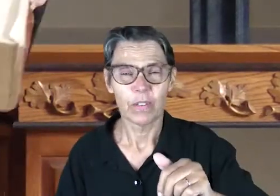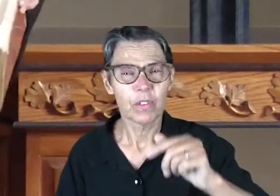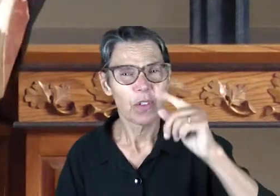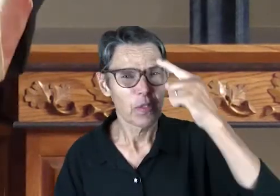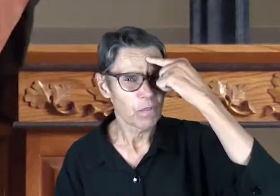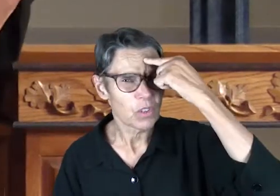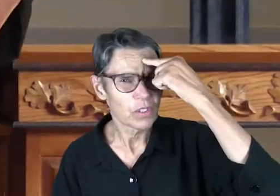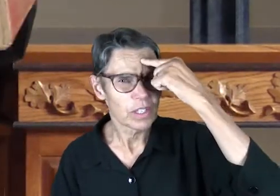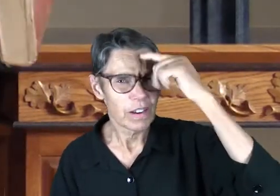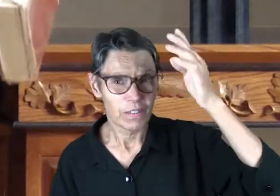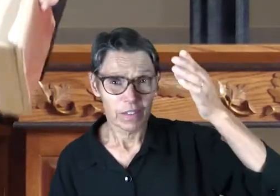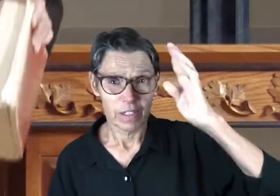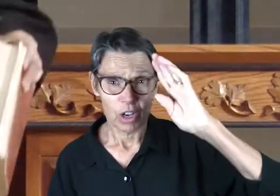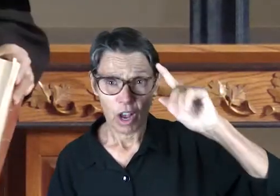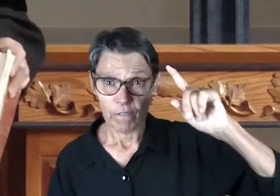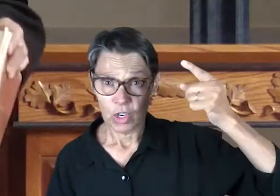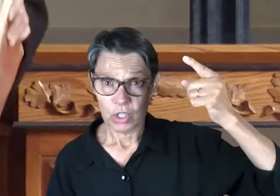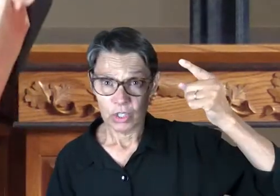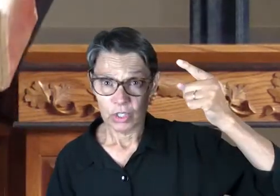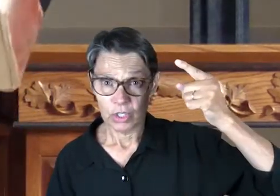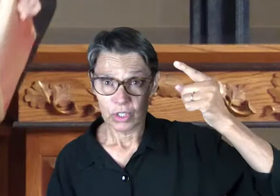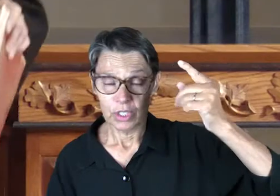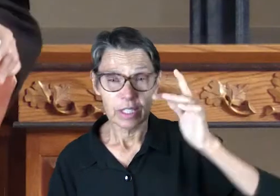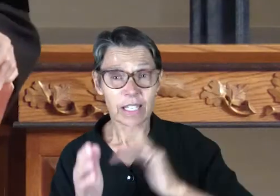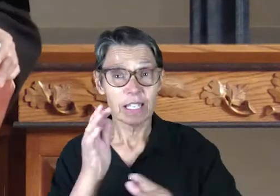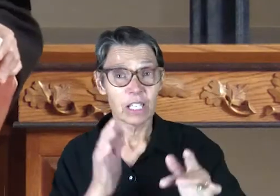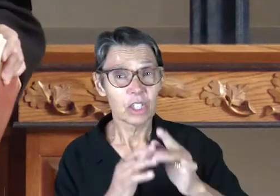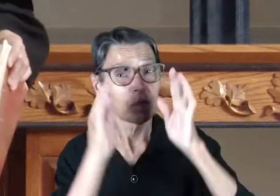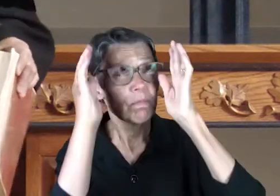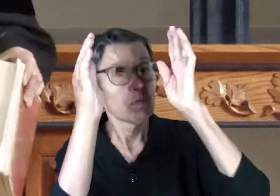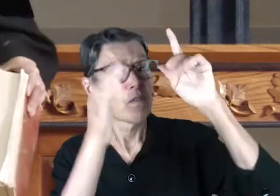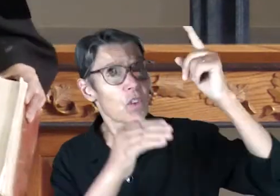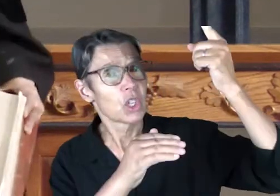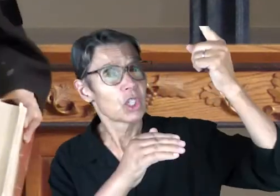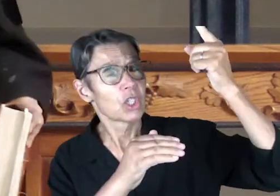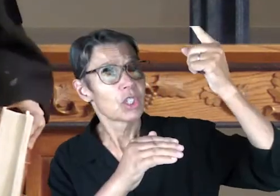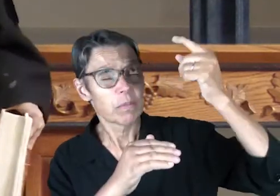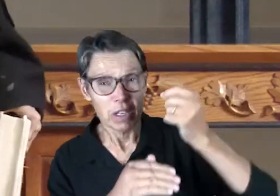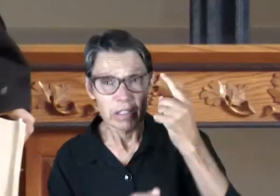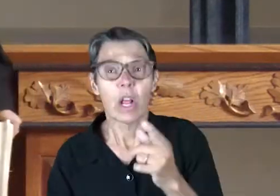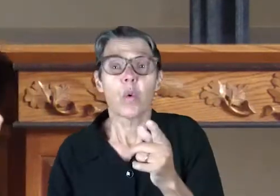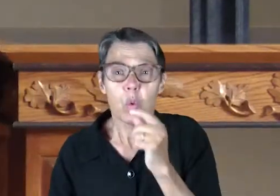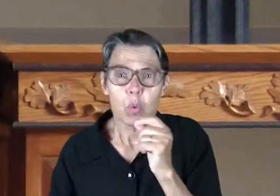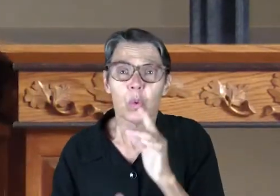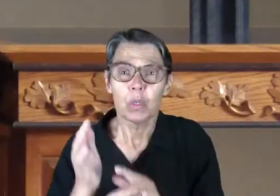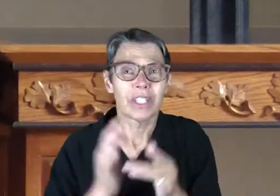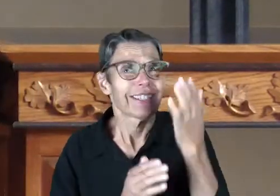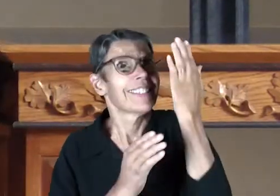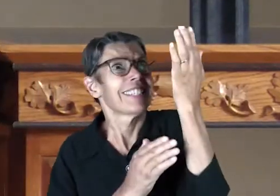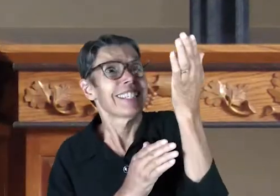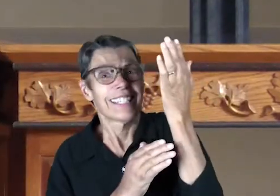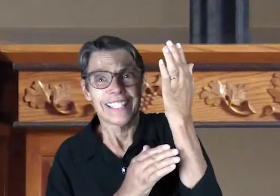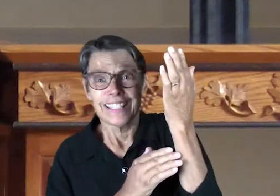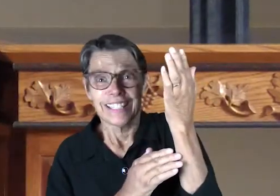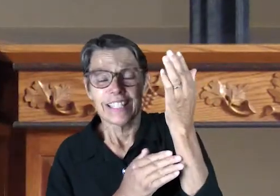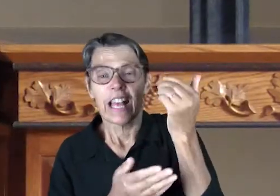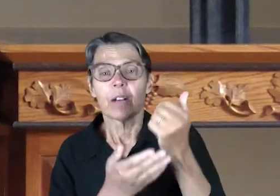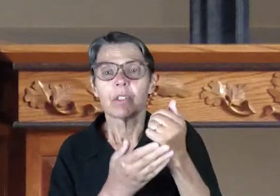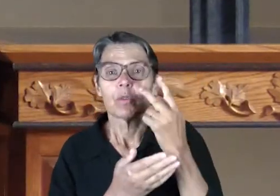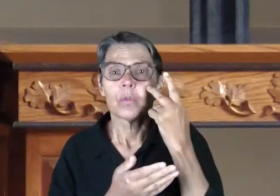God first, if we focused on Jesus first, if we understand who Jesus is, then that causes us to see the world